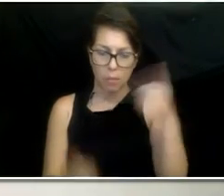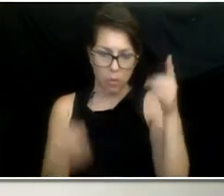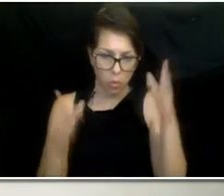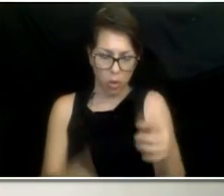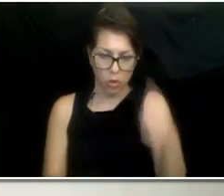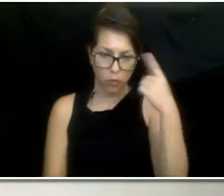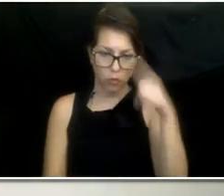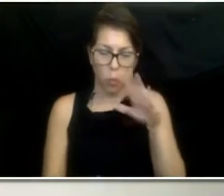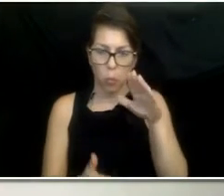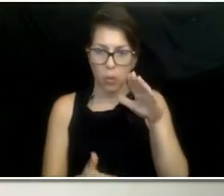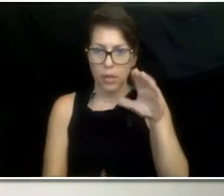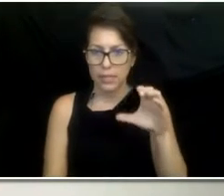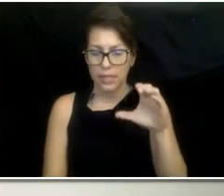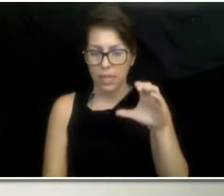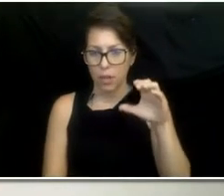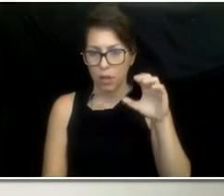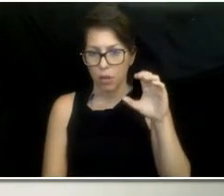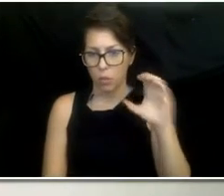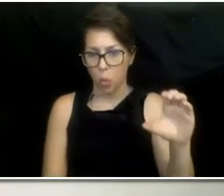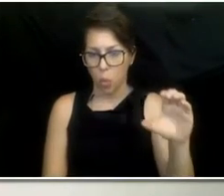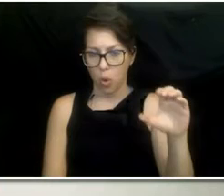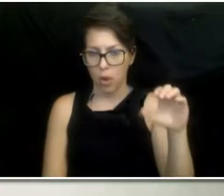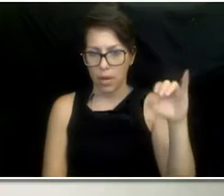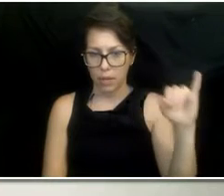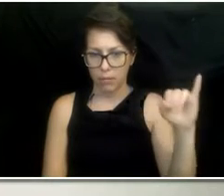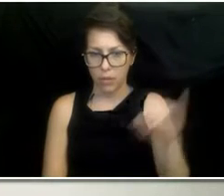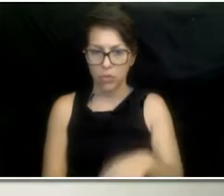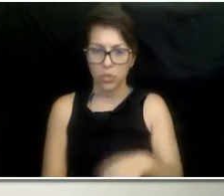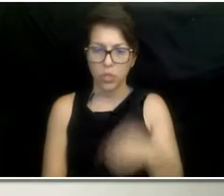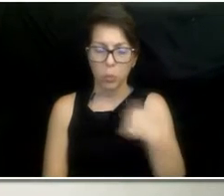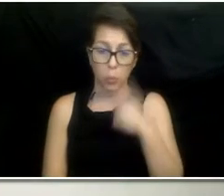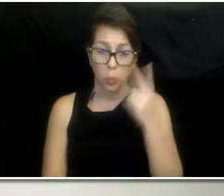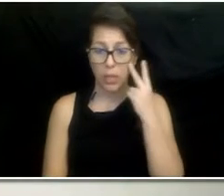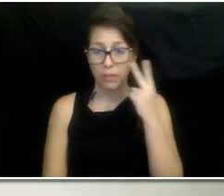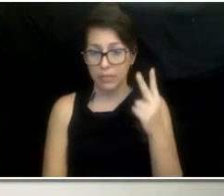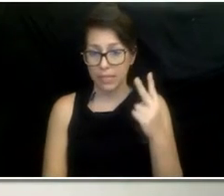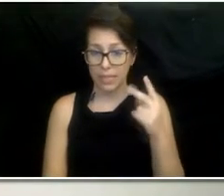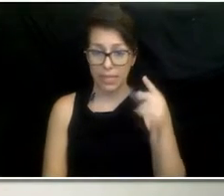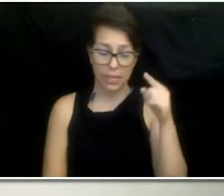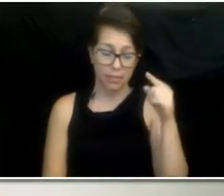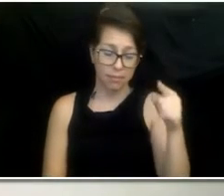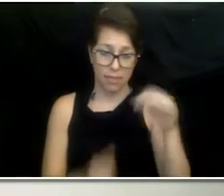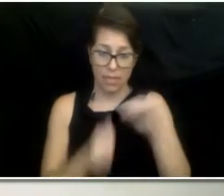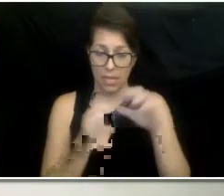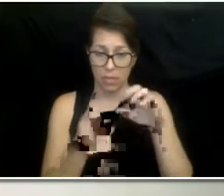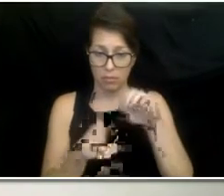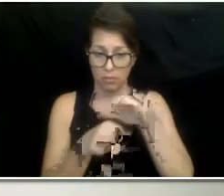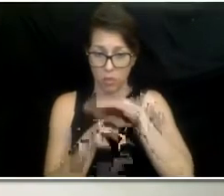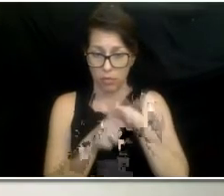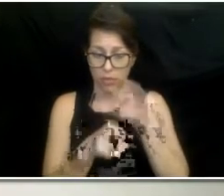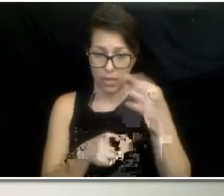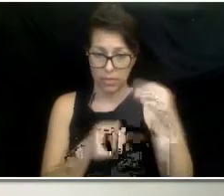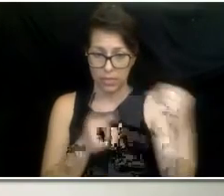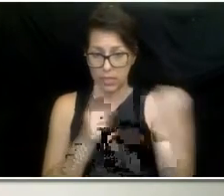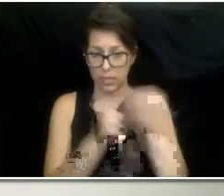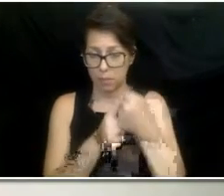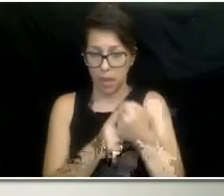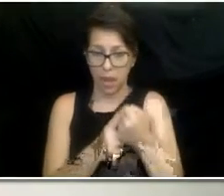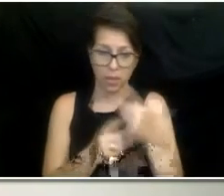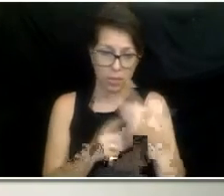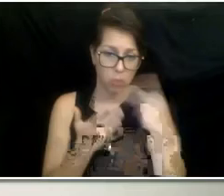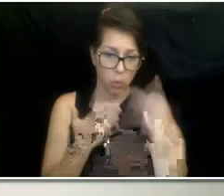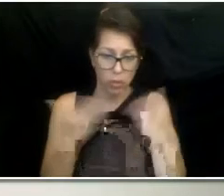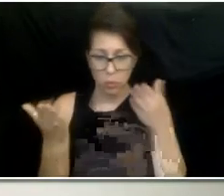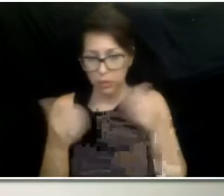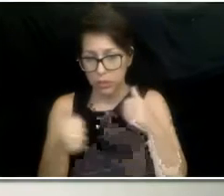in addition to our work in New York City the center works with over 60 jurisdictions across the country on improving their responses to intimate partner violence since the covid